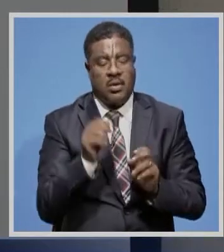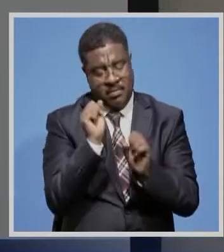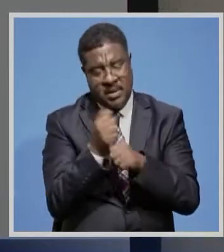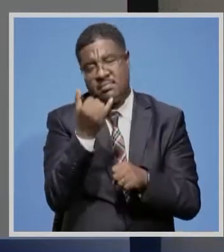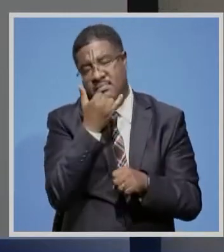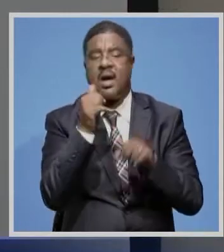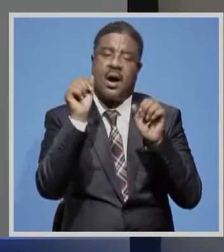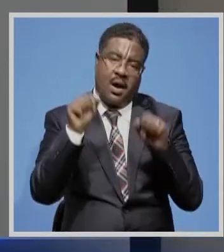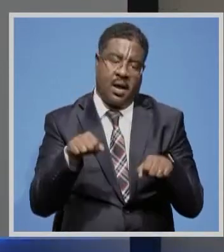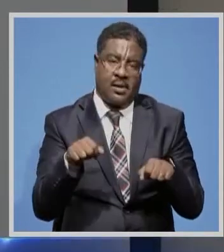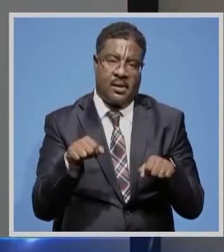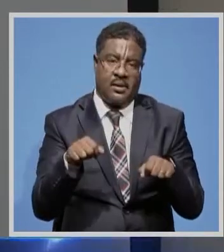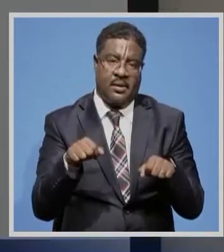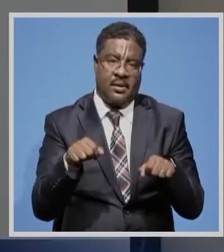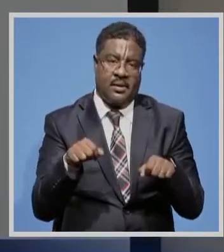mistakes.